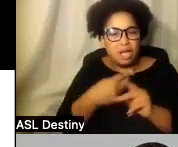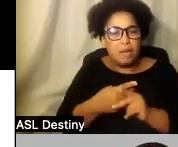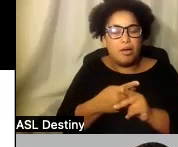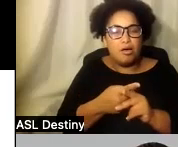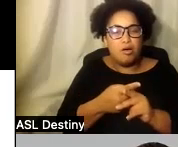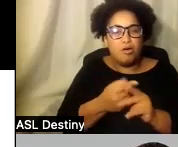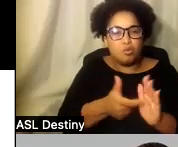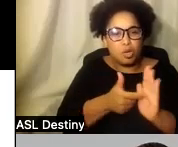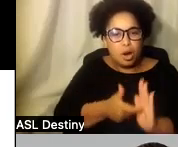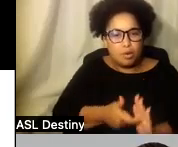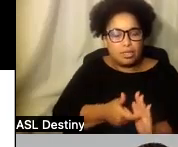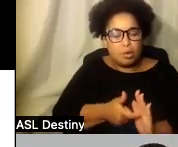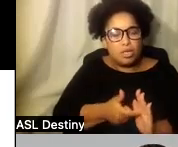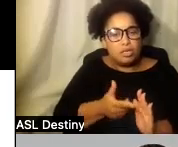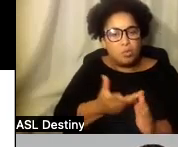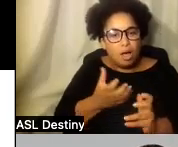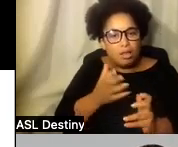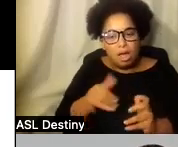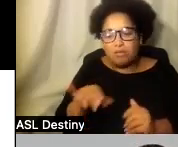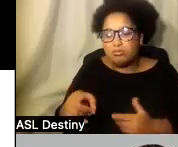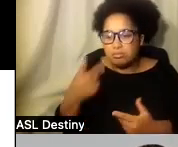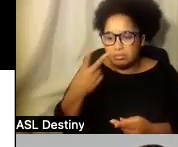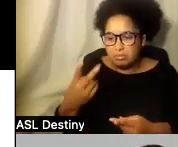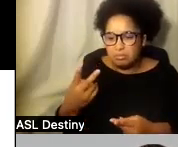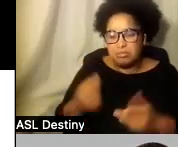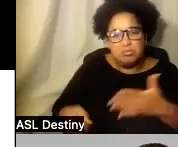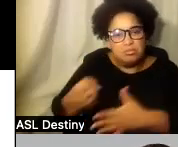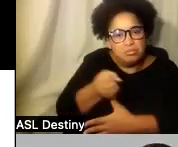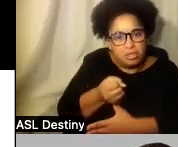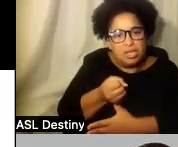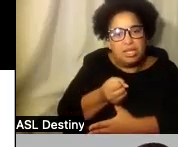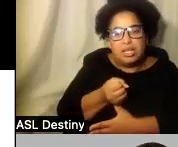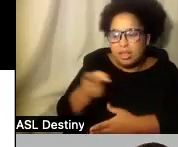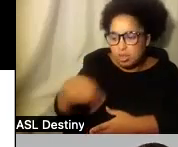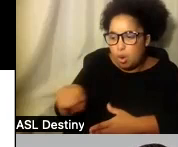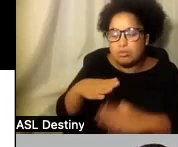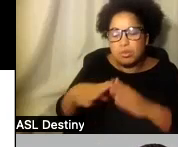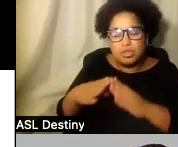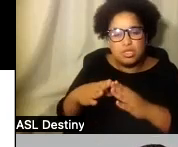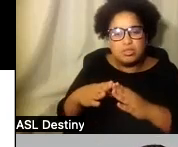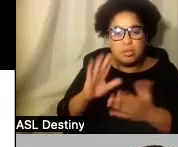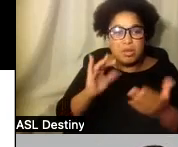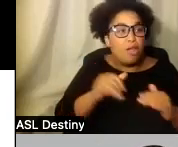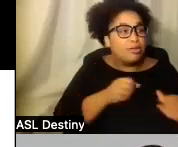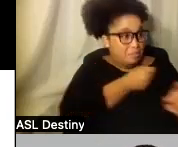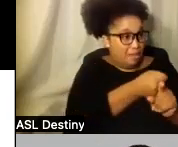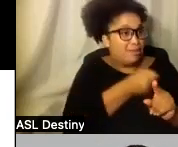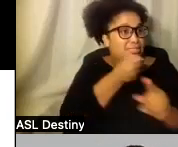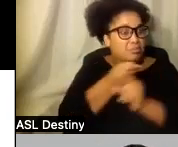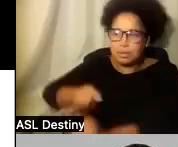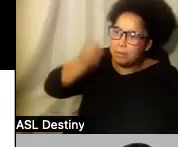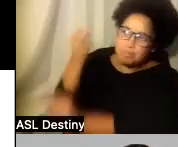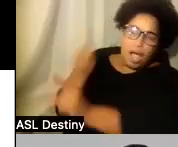to hit, but we felt that those communities were disproportionately affected by these disasters, and we wanted to be able to